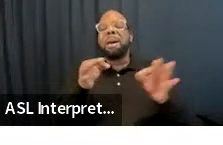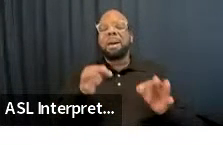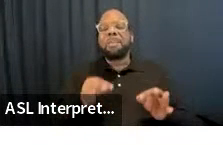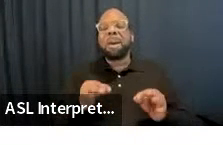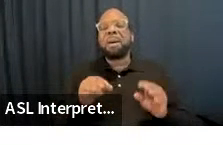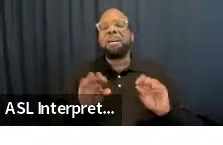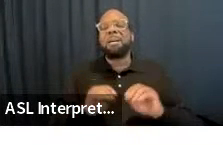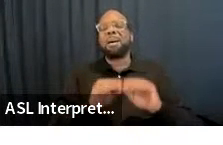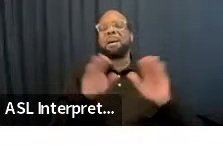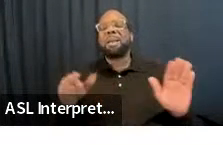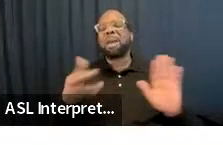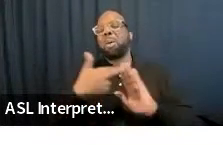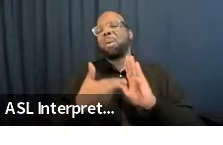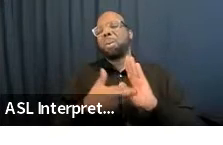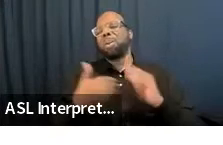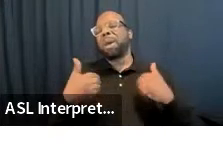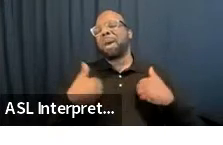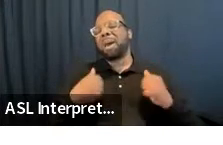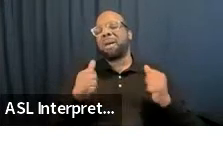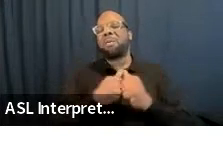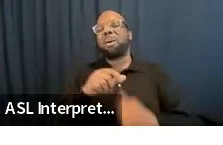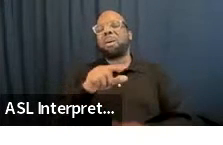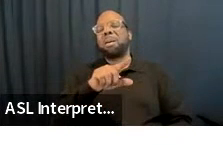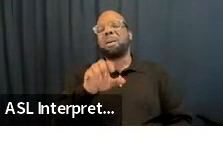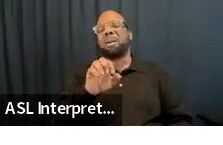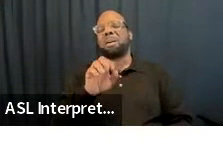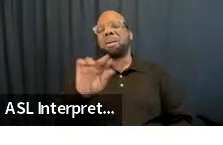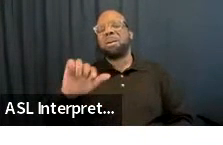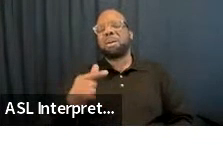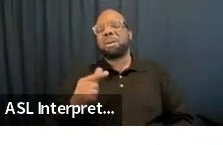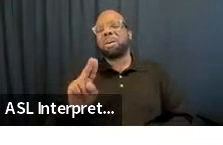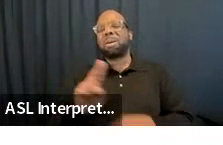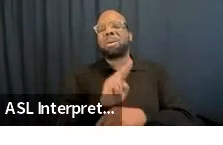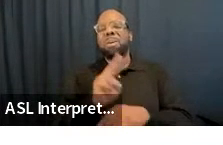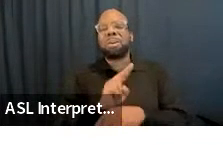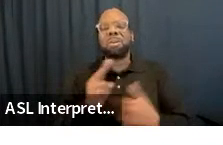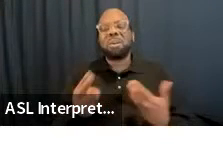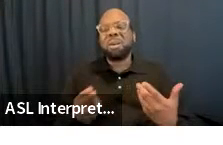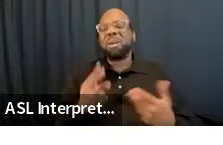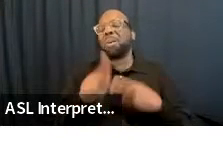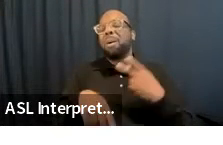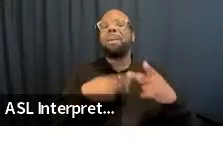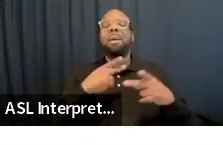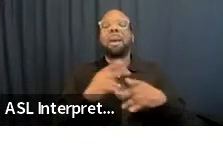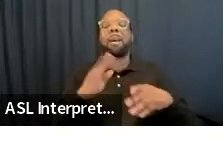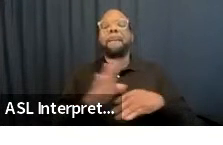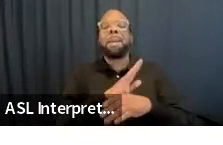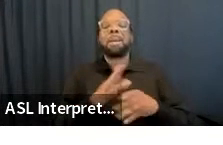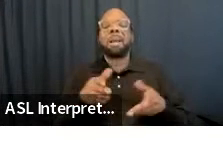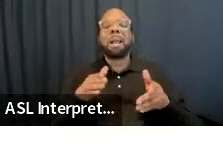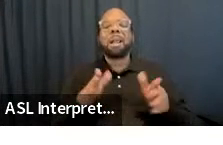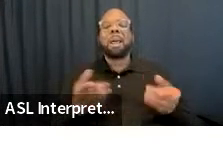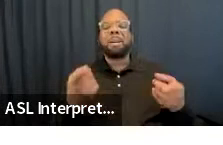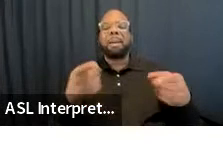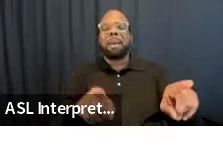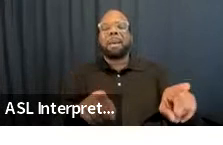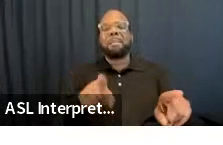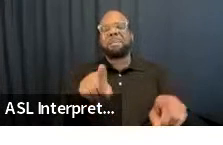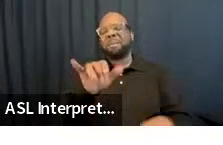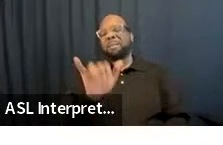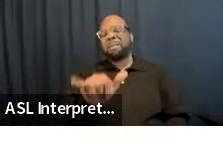modernizing the rules that we have in zoning regulating use, or where a kind of business is allowed to occur in a particular